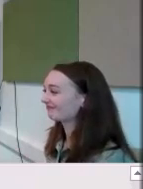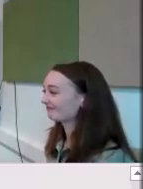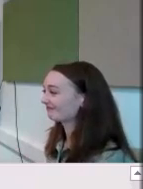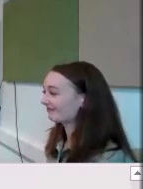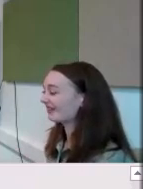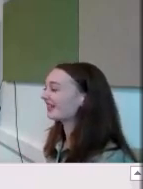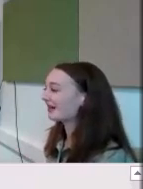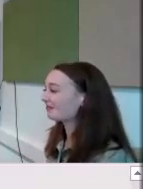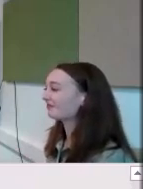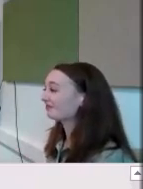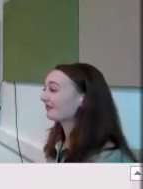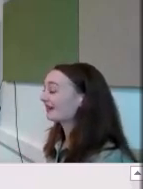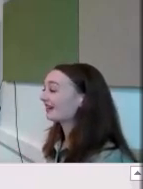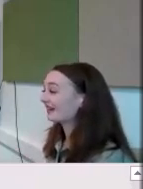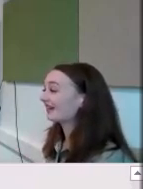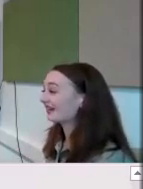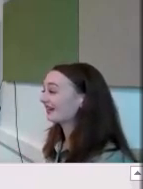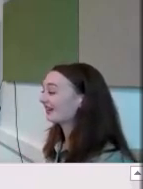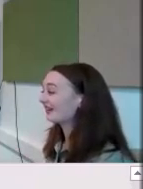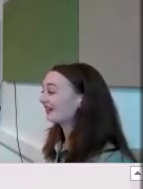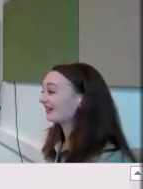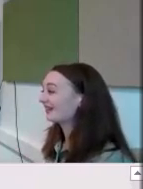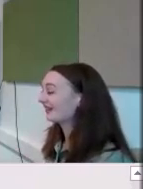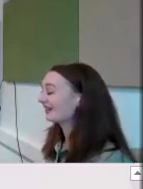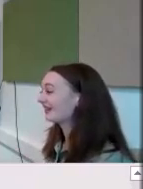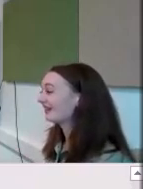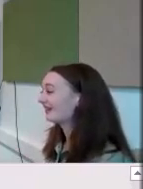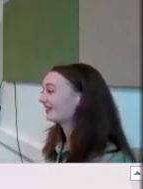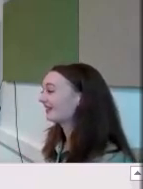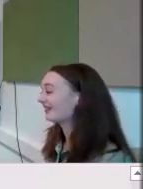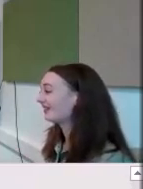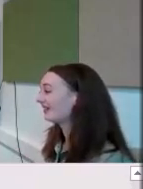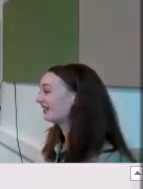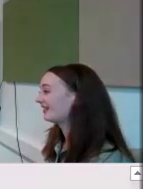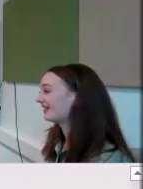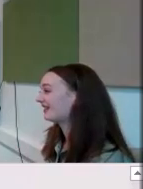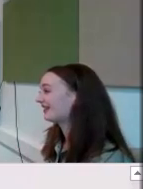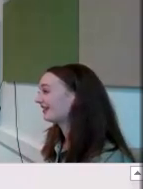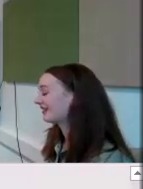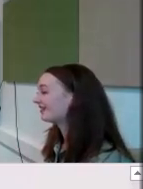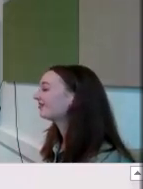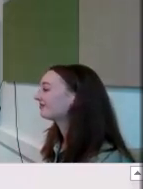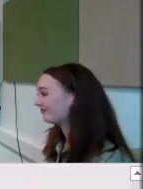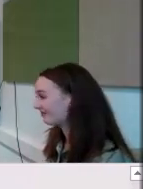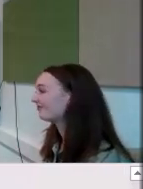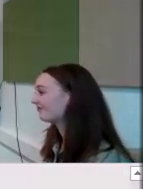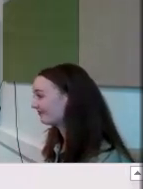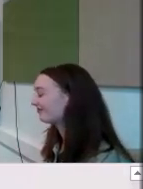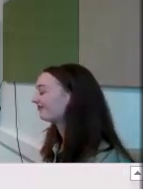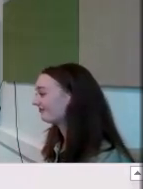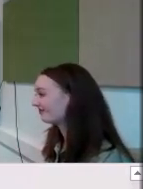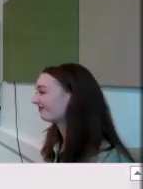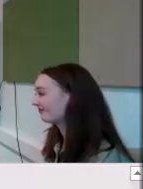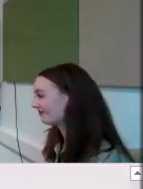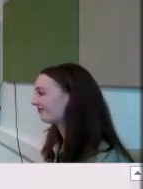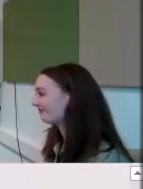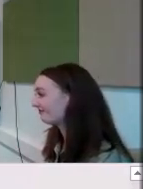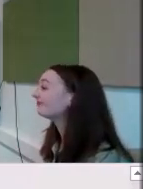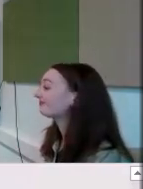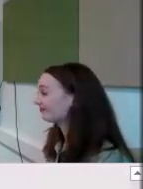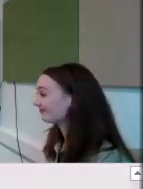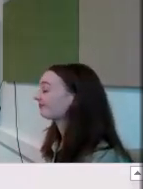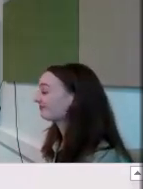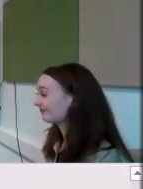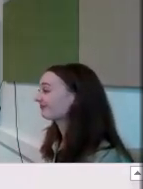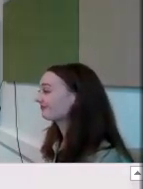quite frustrating. Yeah. Because some people get, during their probationary period, they lose the opportunity